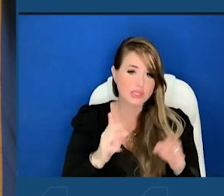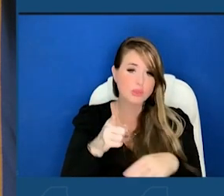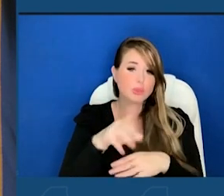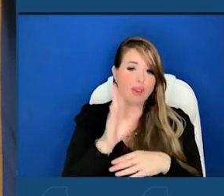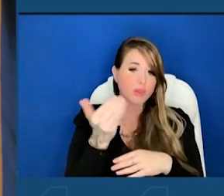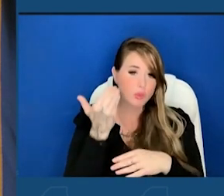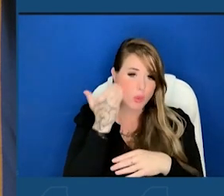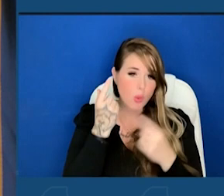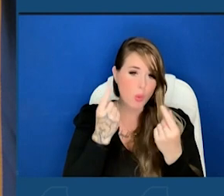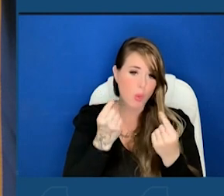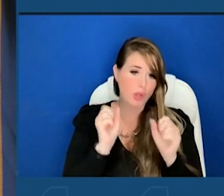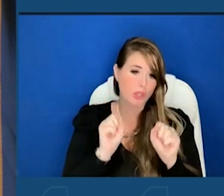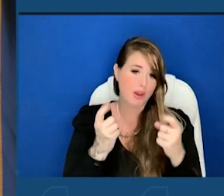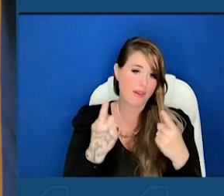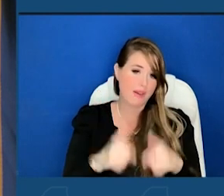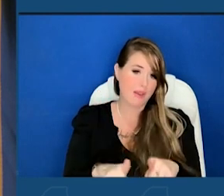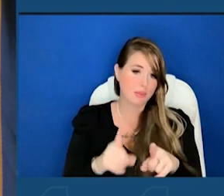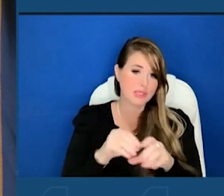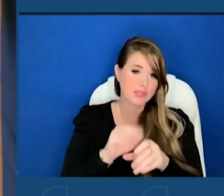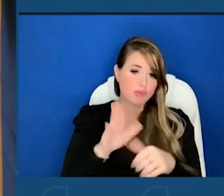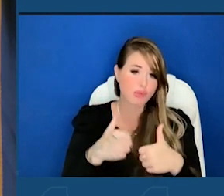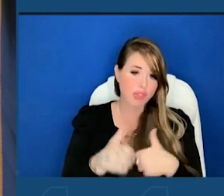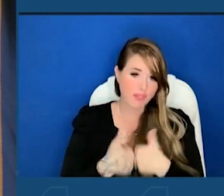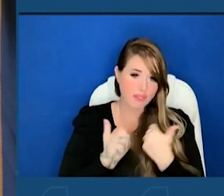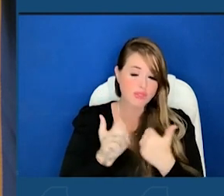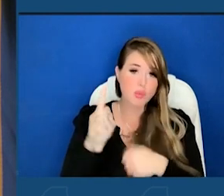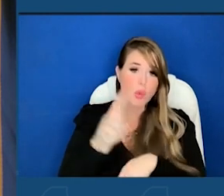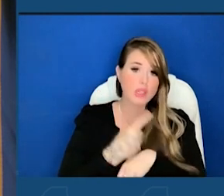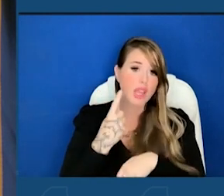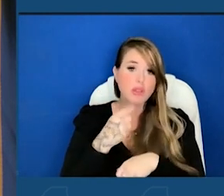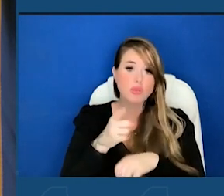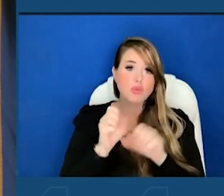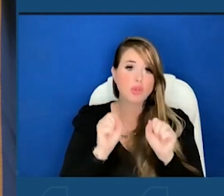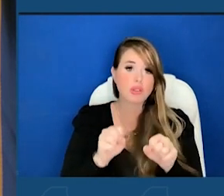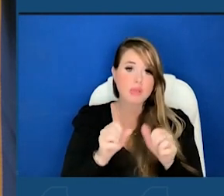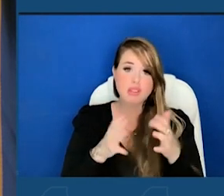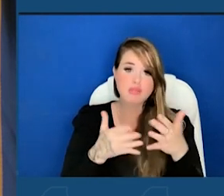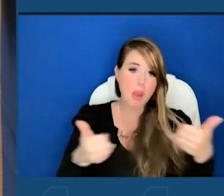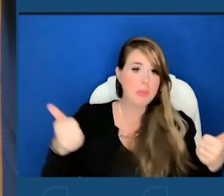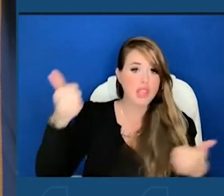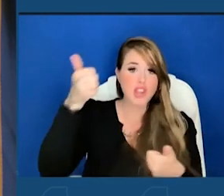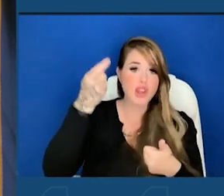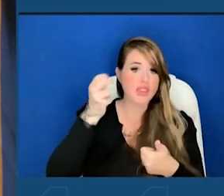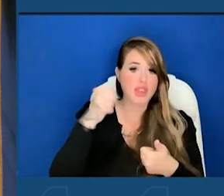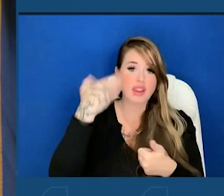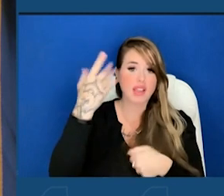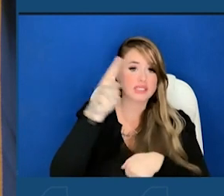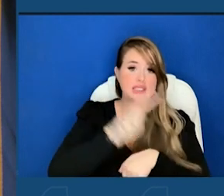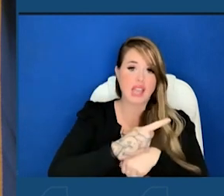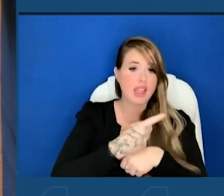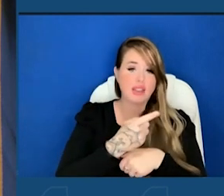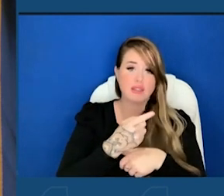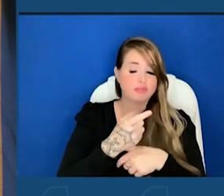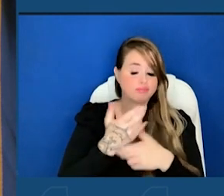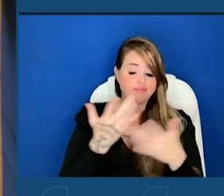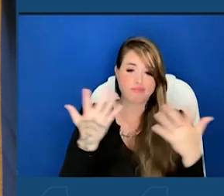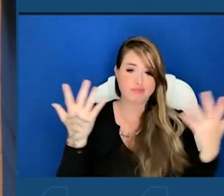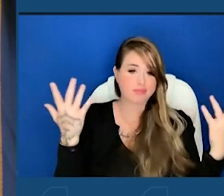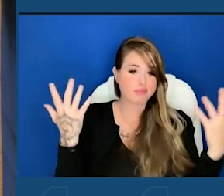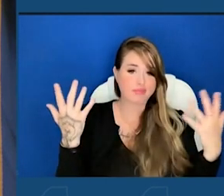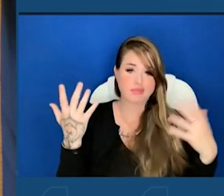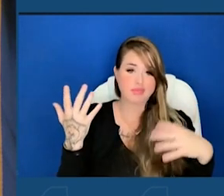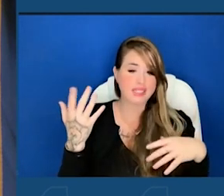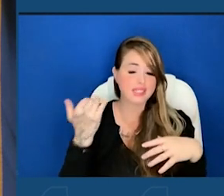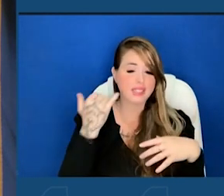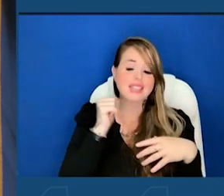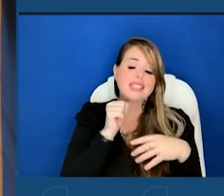what can happen in your life. One day you can be up here, and the next day you can be, not that there's anything bad